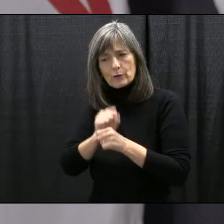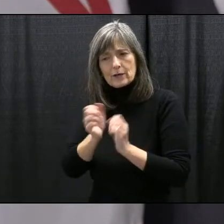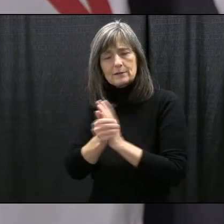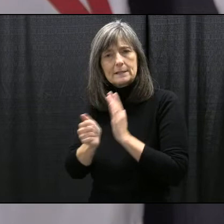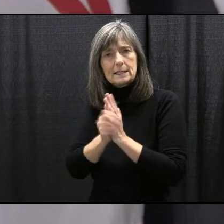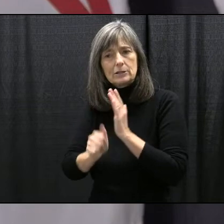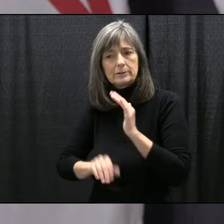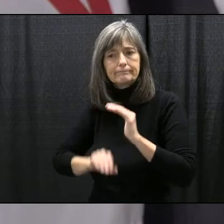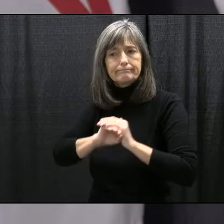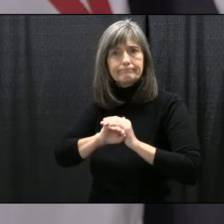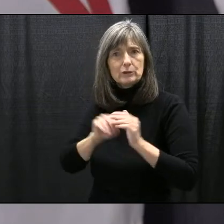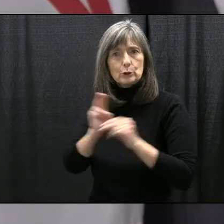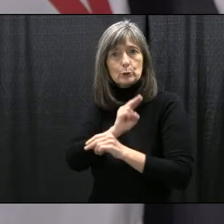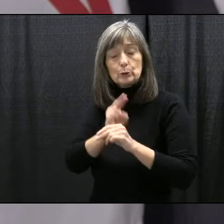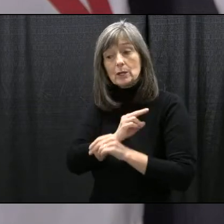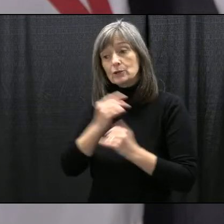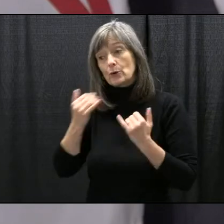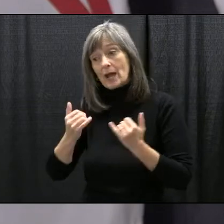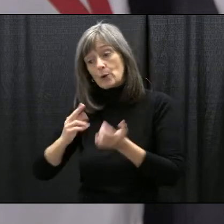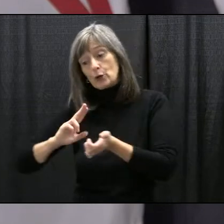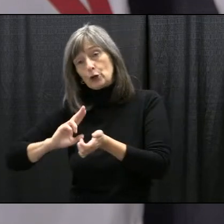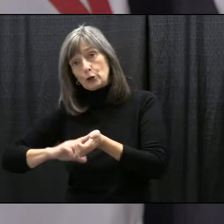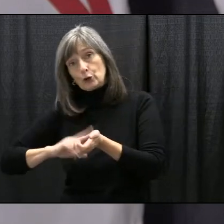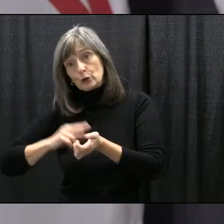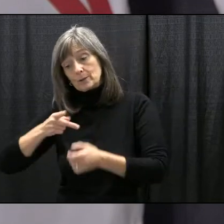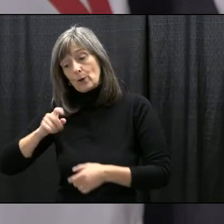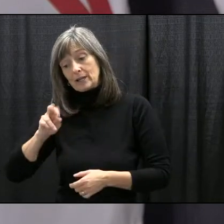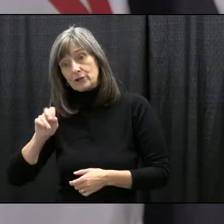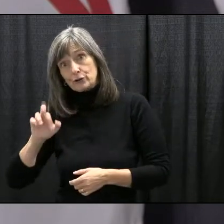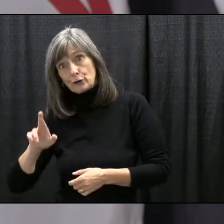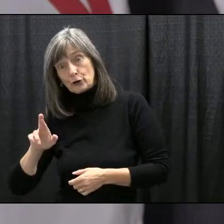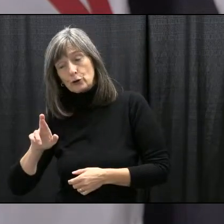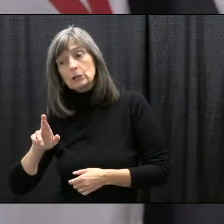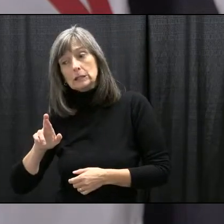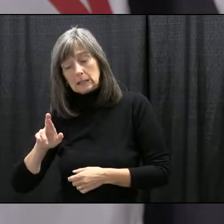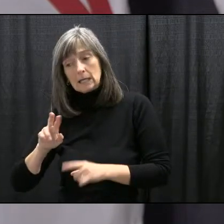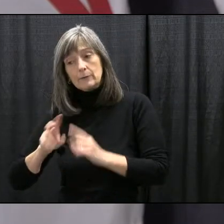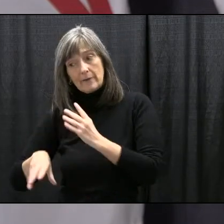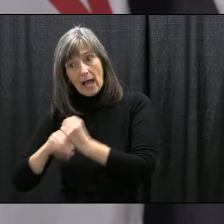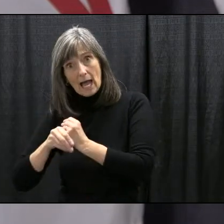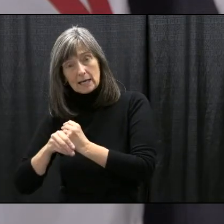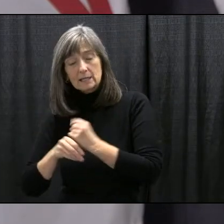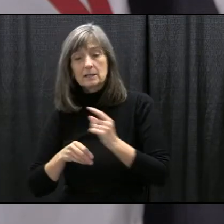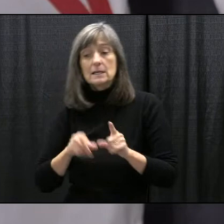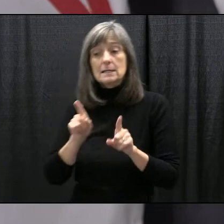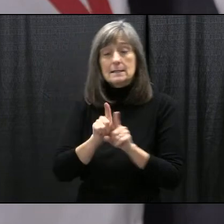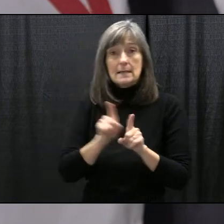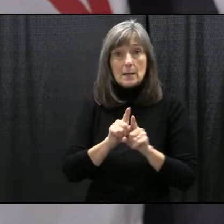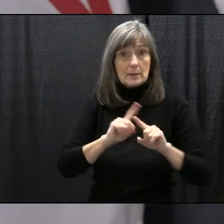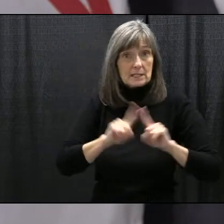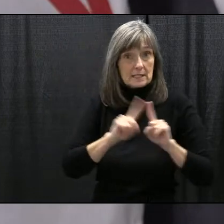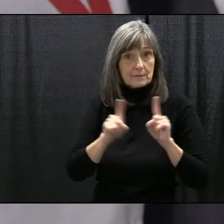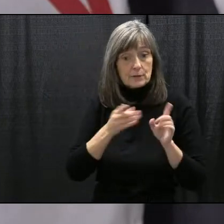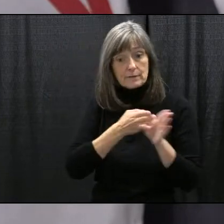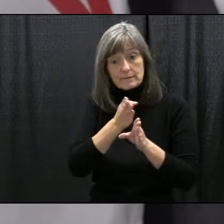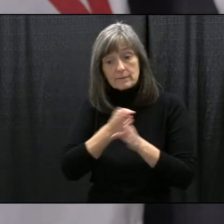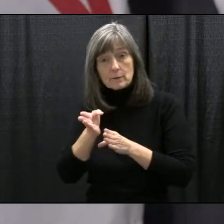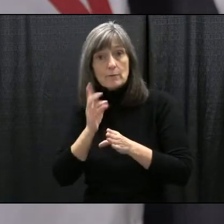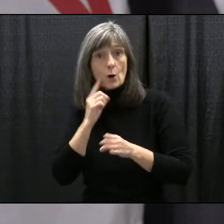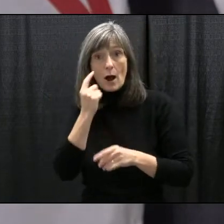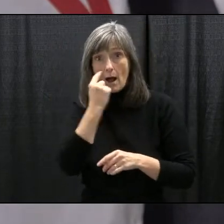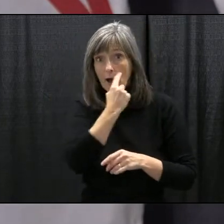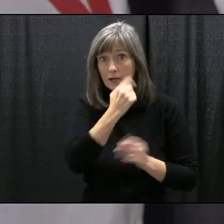enhanced the scope of practice of nurse practitioners. We've introduced different scopes of practice for optometrists. We have done this